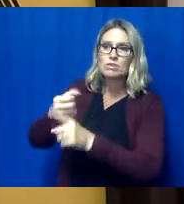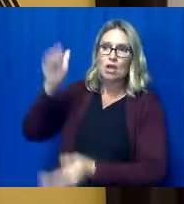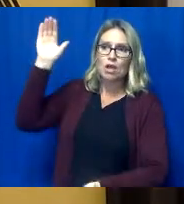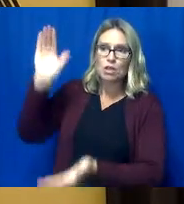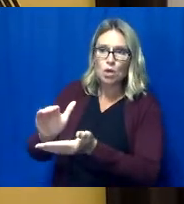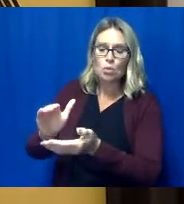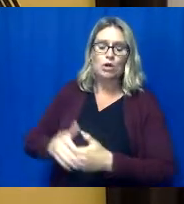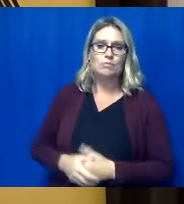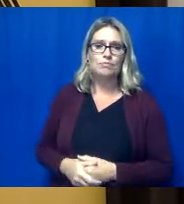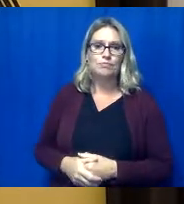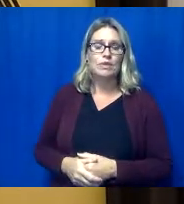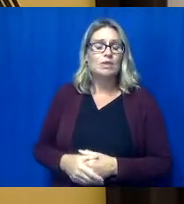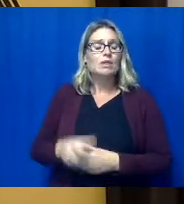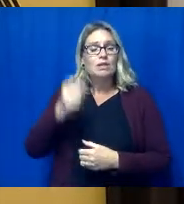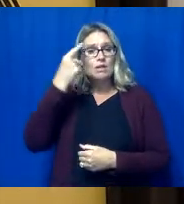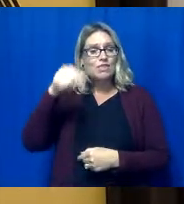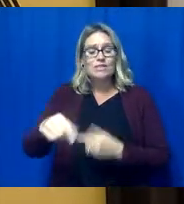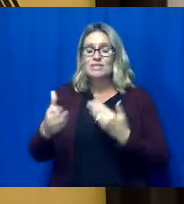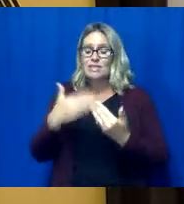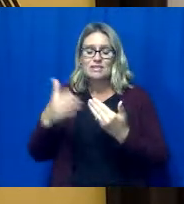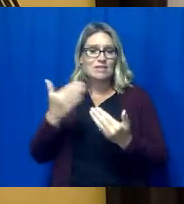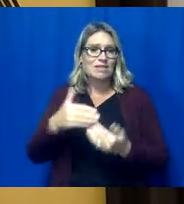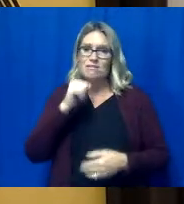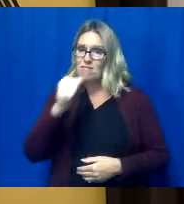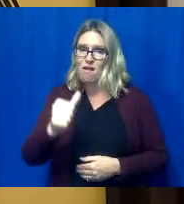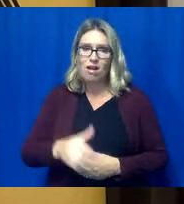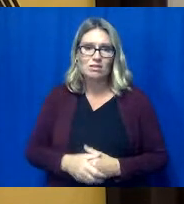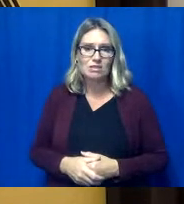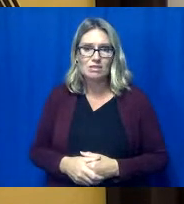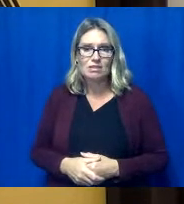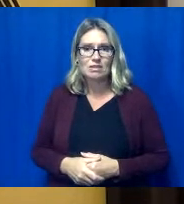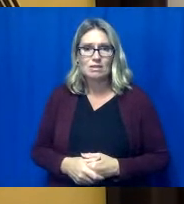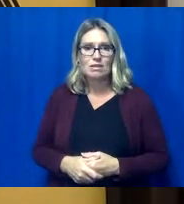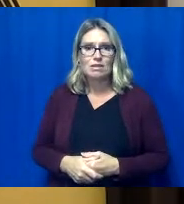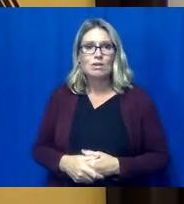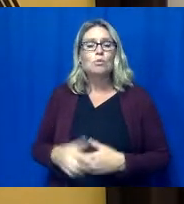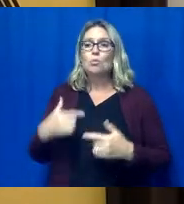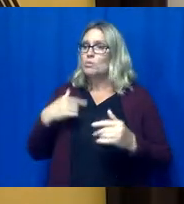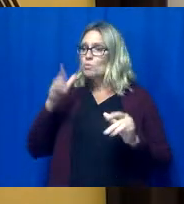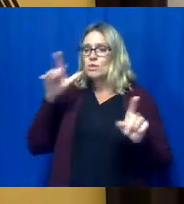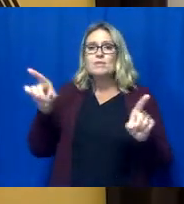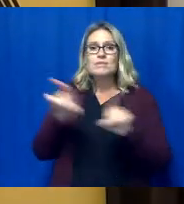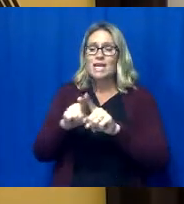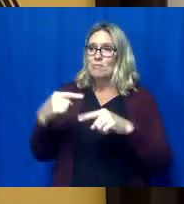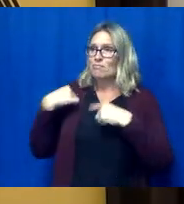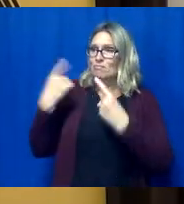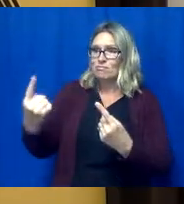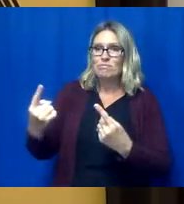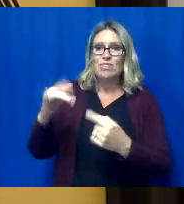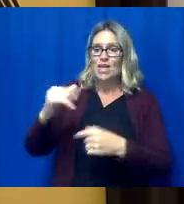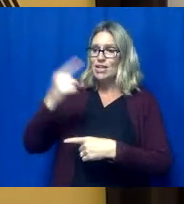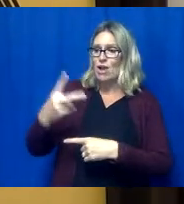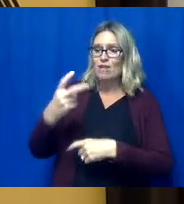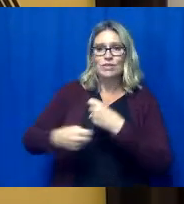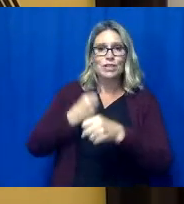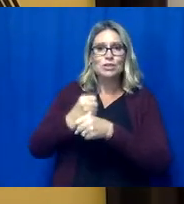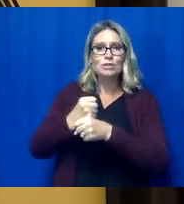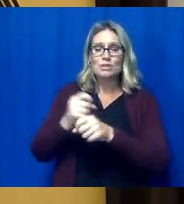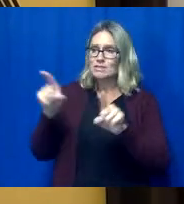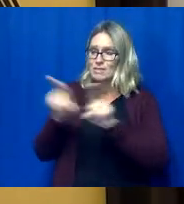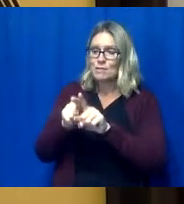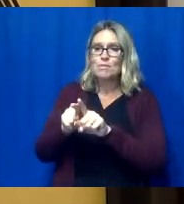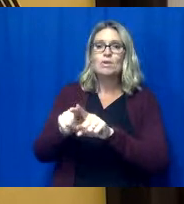this is easy, but we will get through this the same way we have gotten here thus far, by working together. Thank